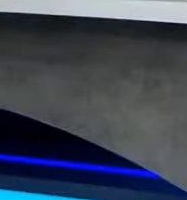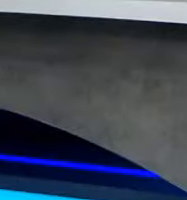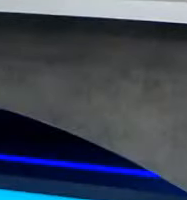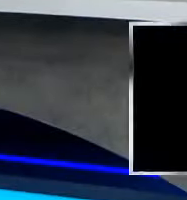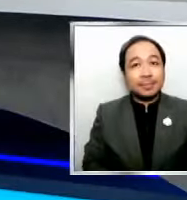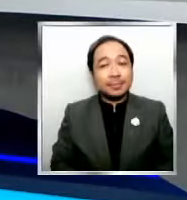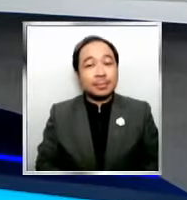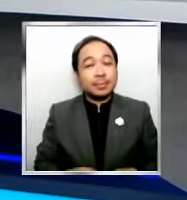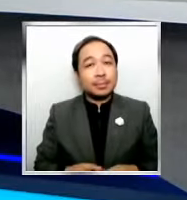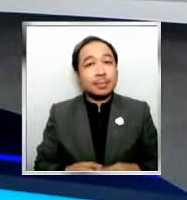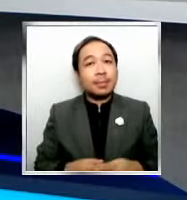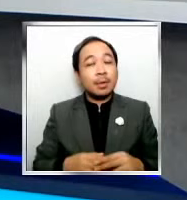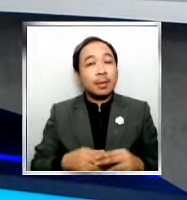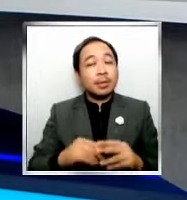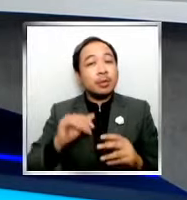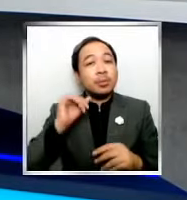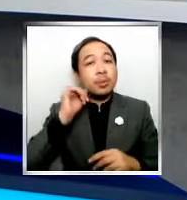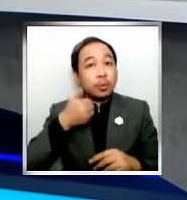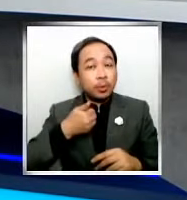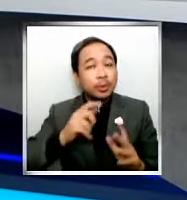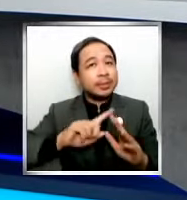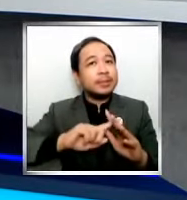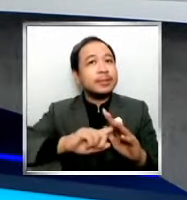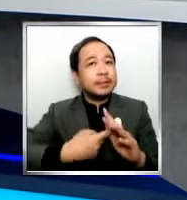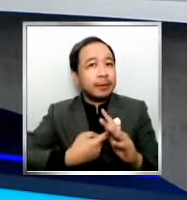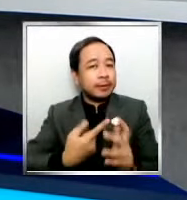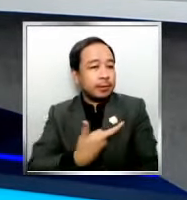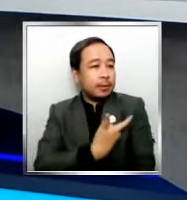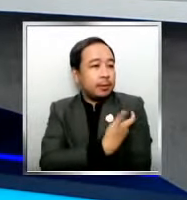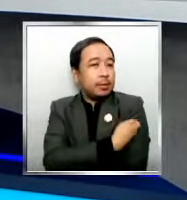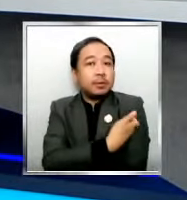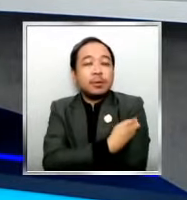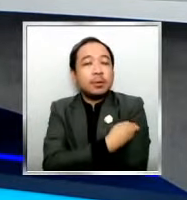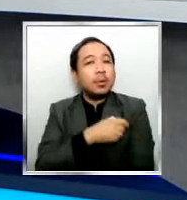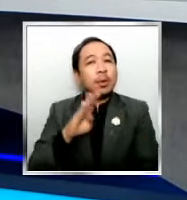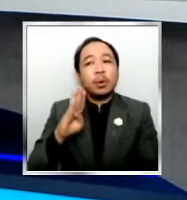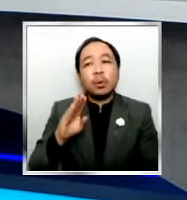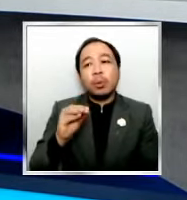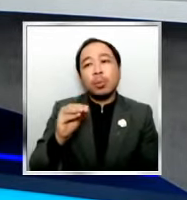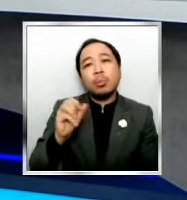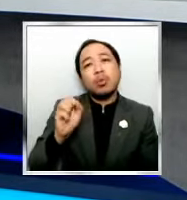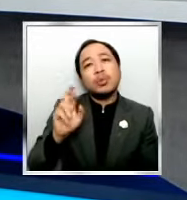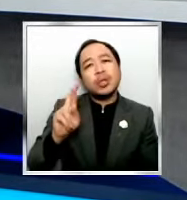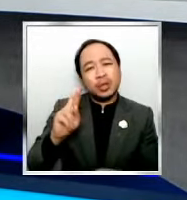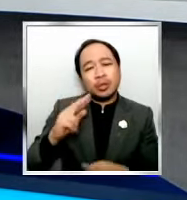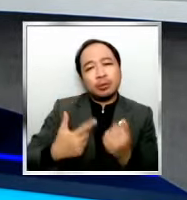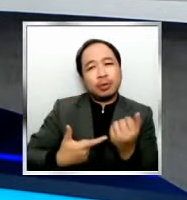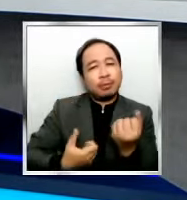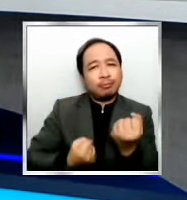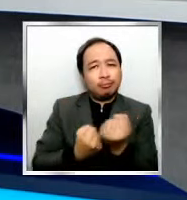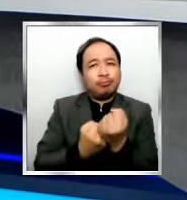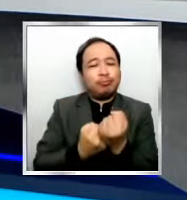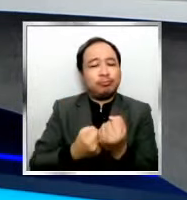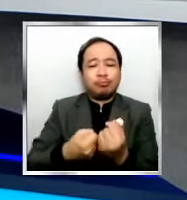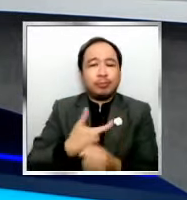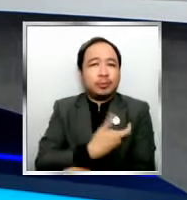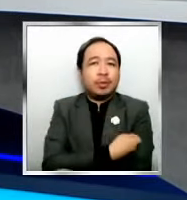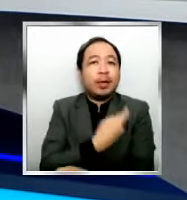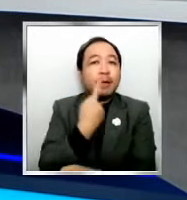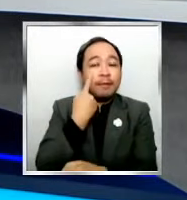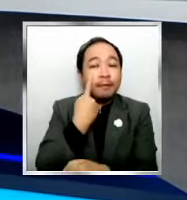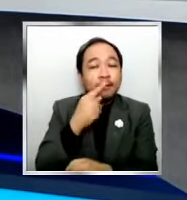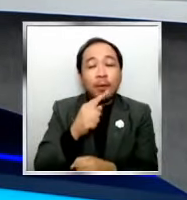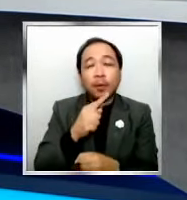Magsisimula na po bukas ang pagtuturok ng booster shot contra COVID. Para po yan sa mga manggagawang pangkalusugan, yung tinatawag